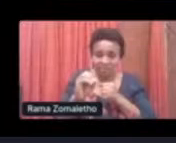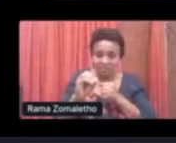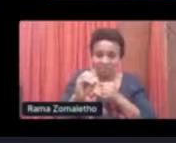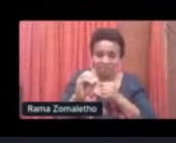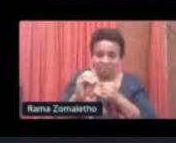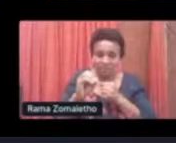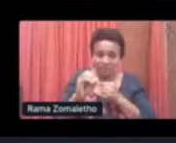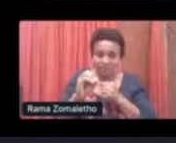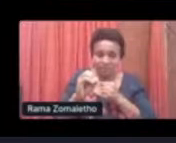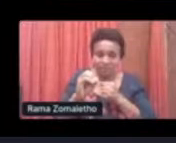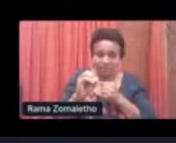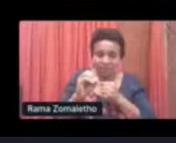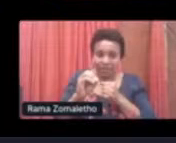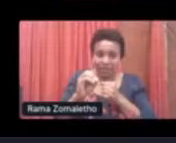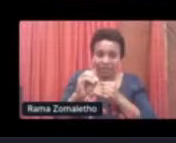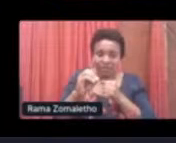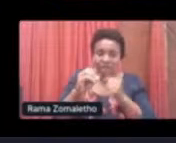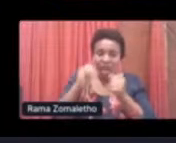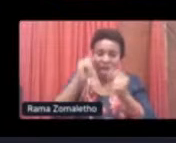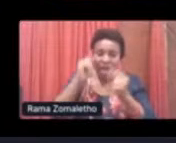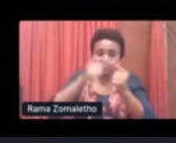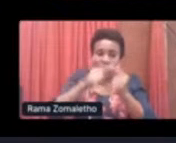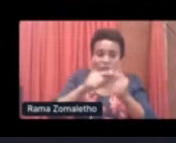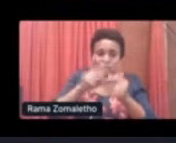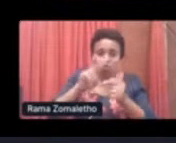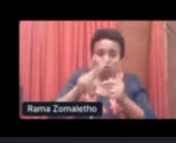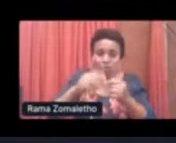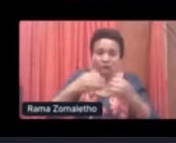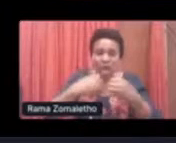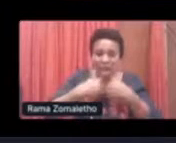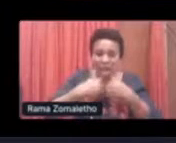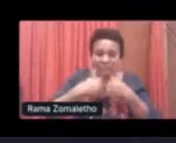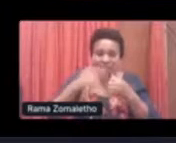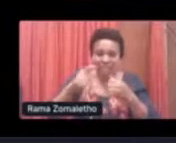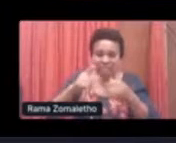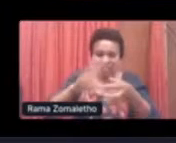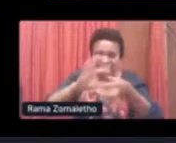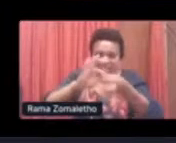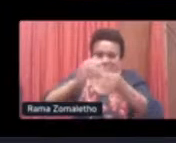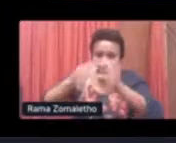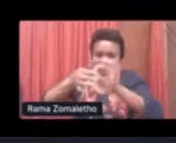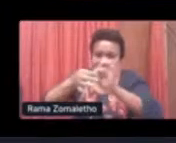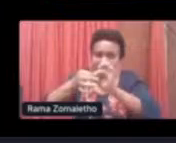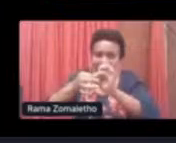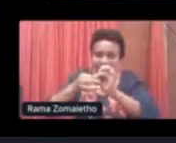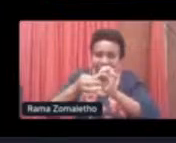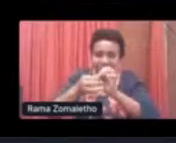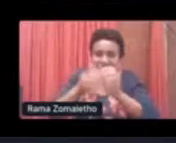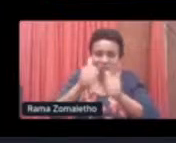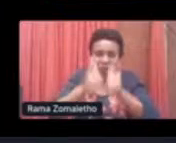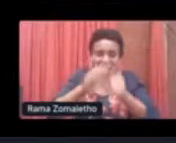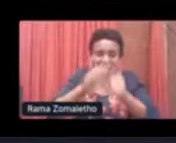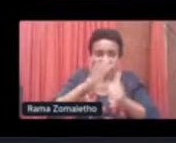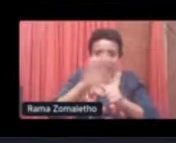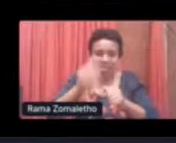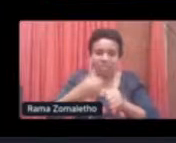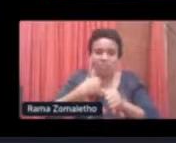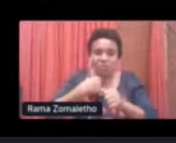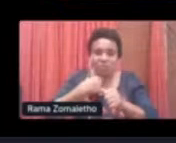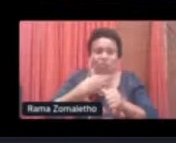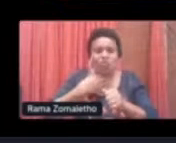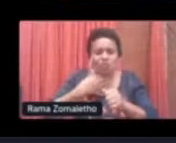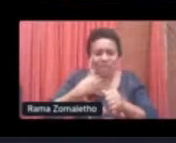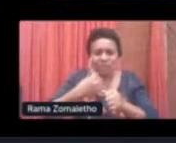as part of aspiration 2, we have there the links that we have that the African Union want to have